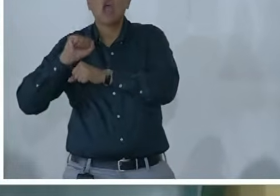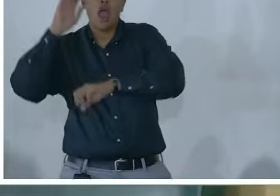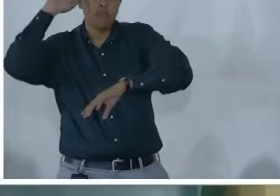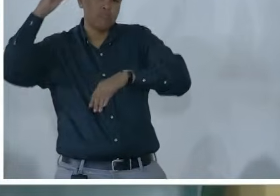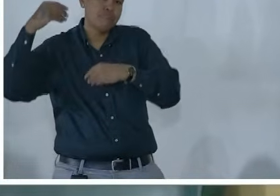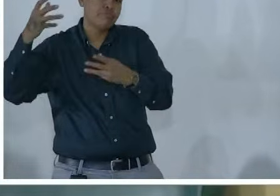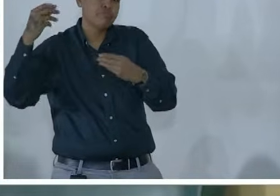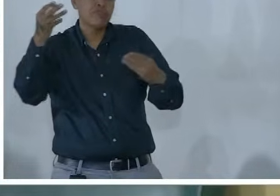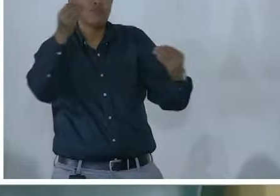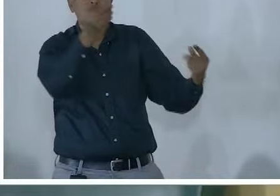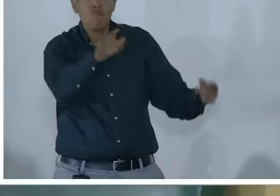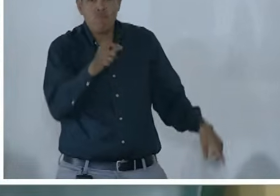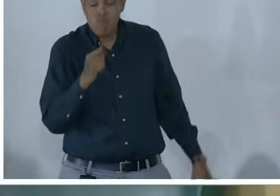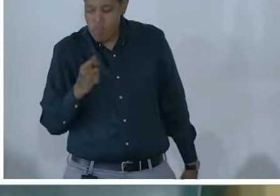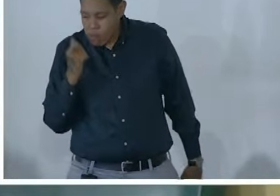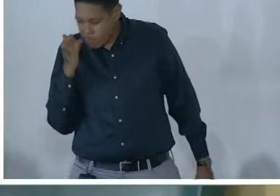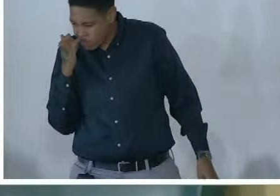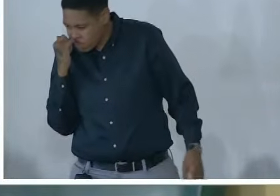creation.